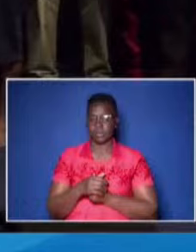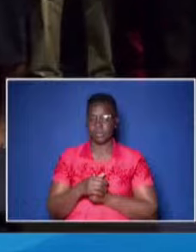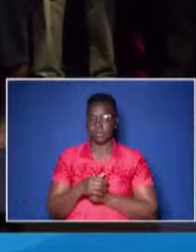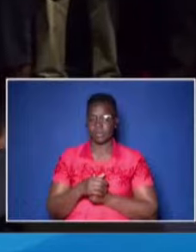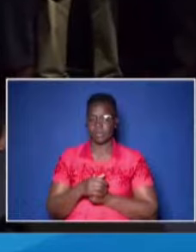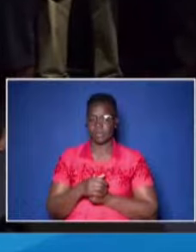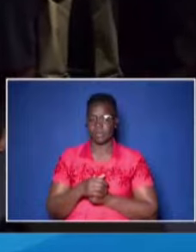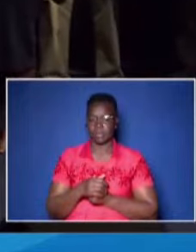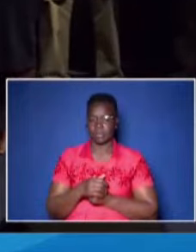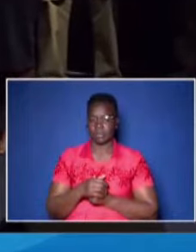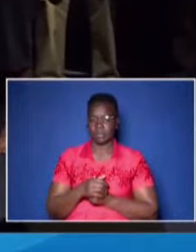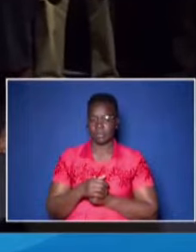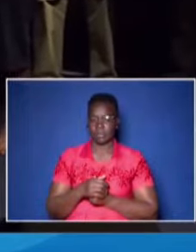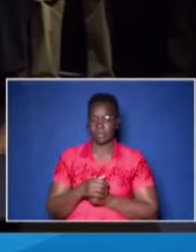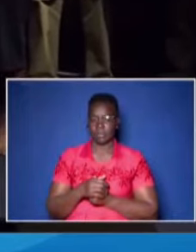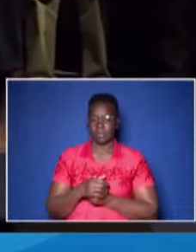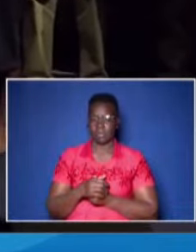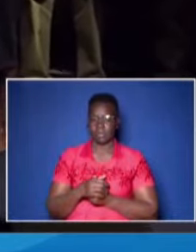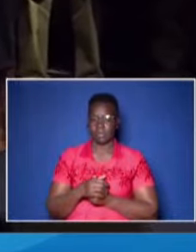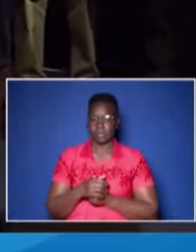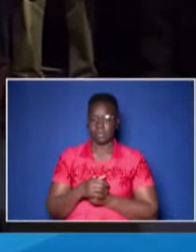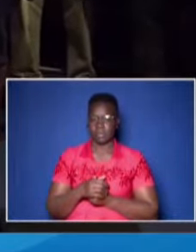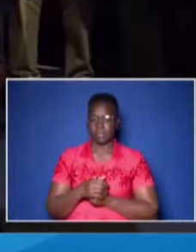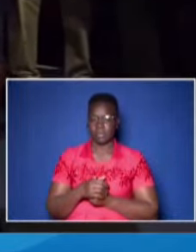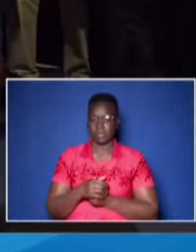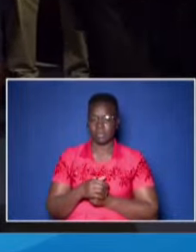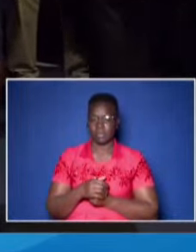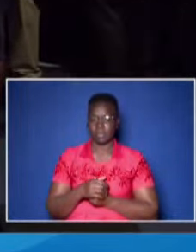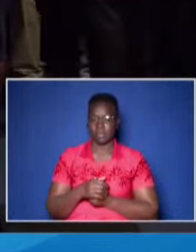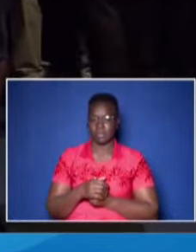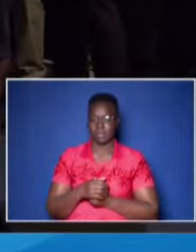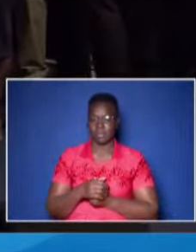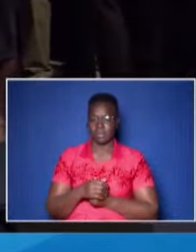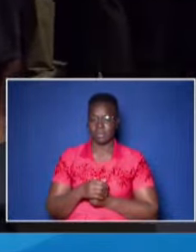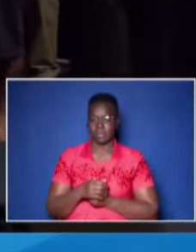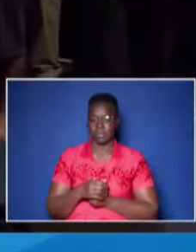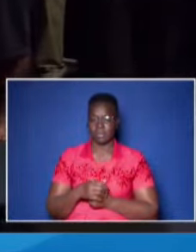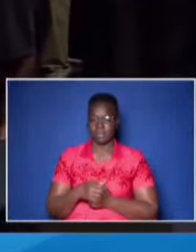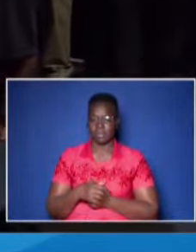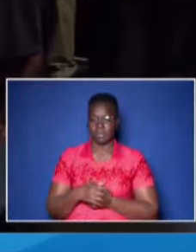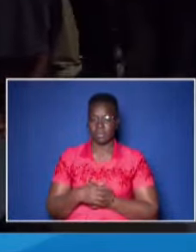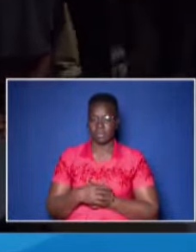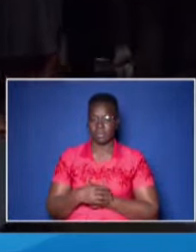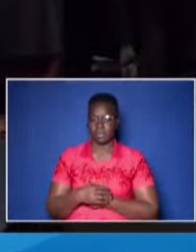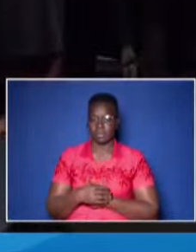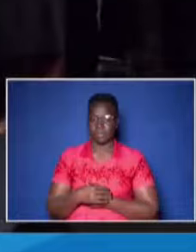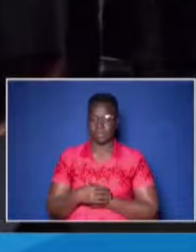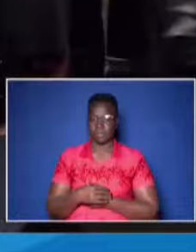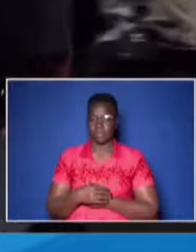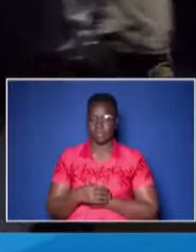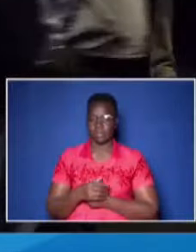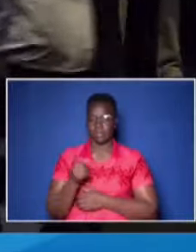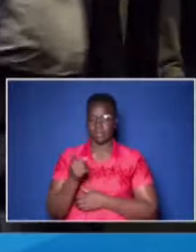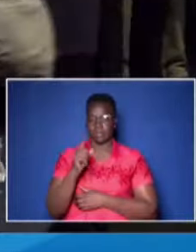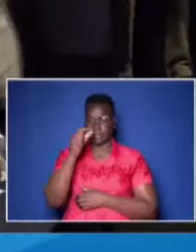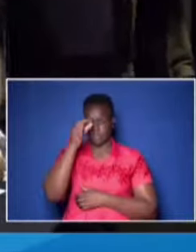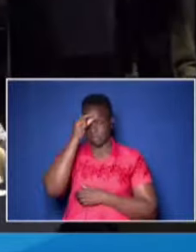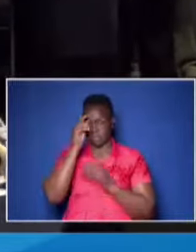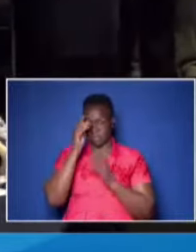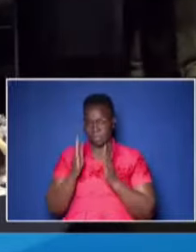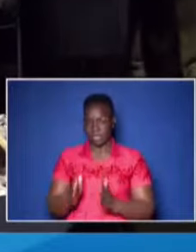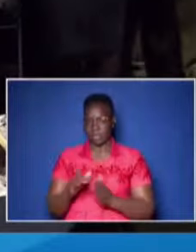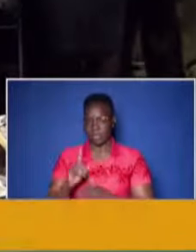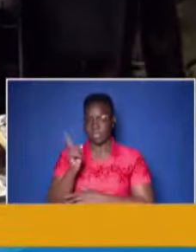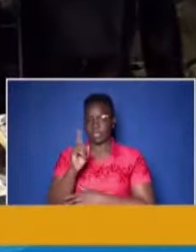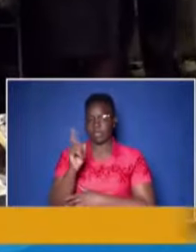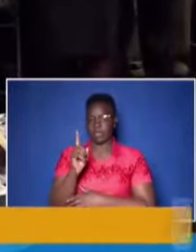here the governor of Nairobi the governor of Nairobi who is the governor